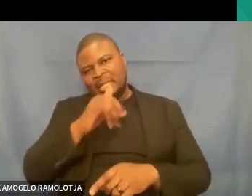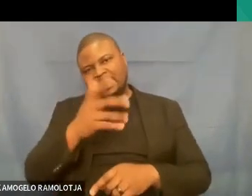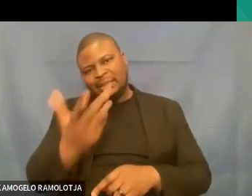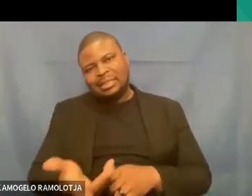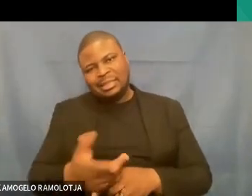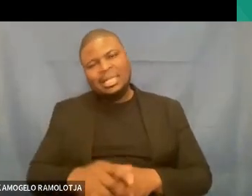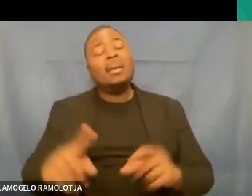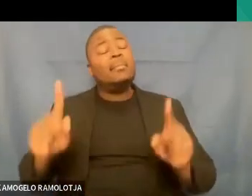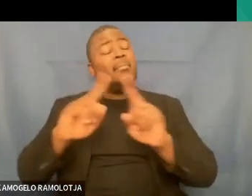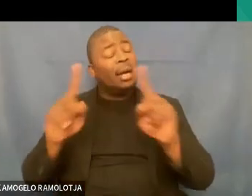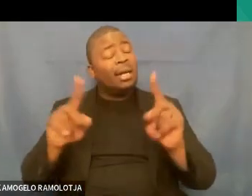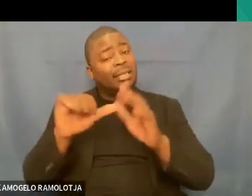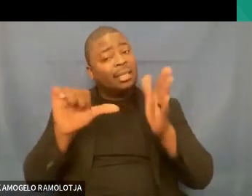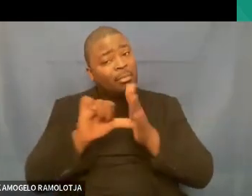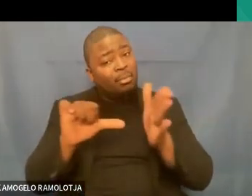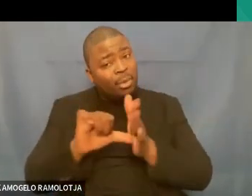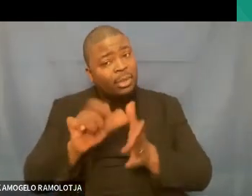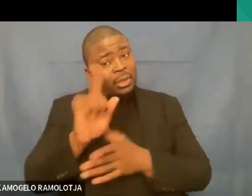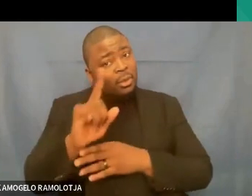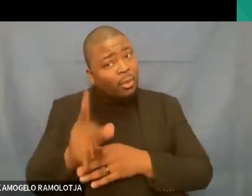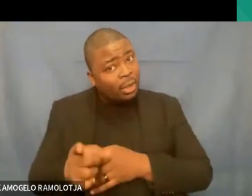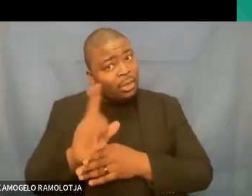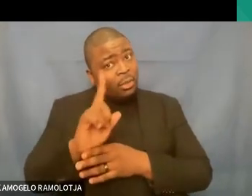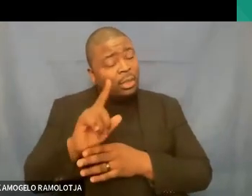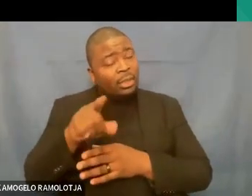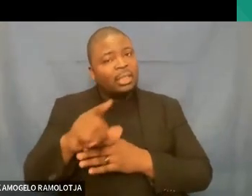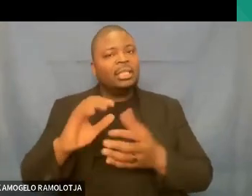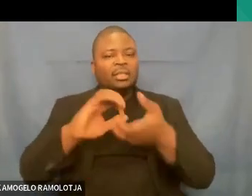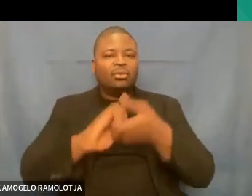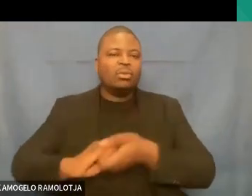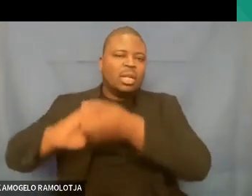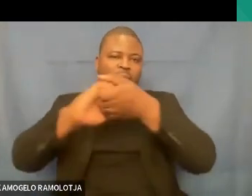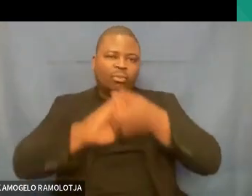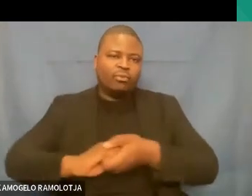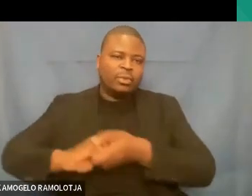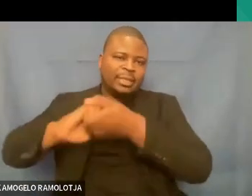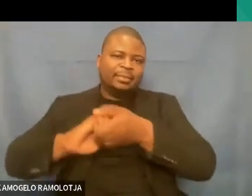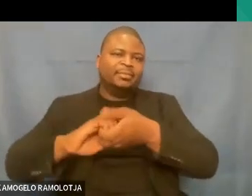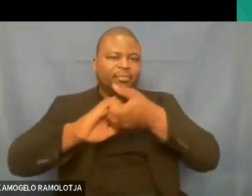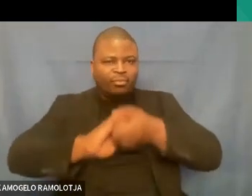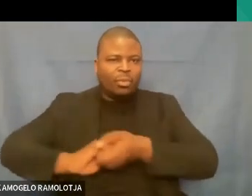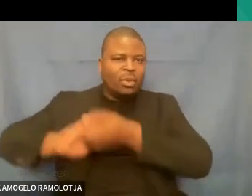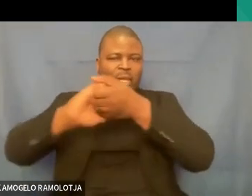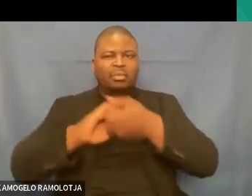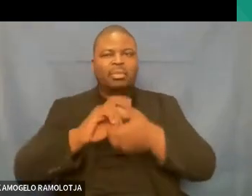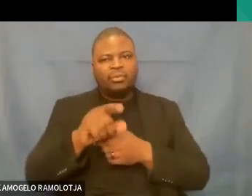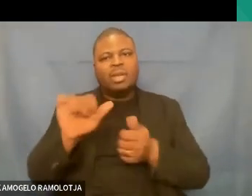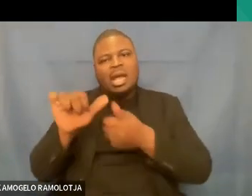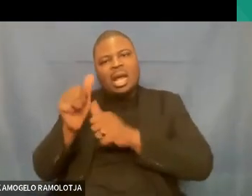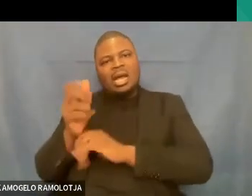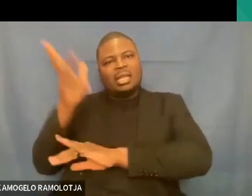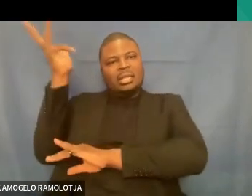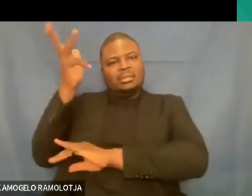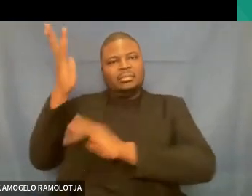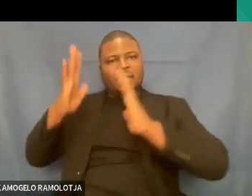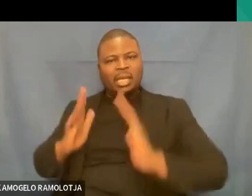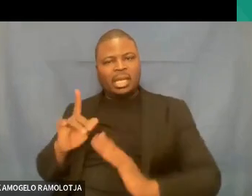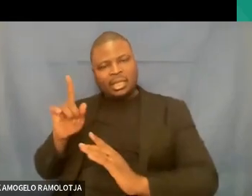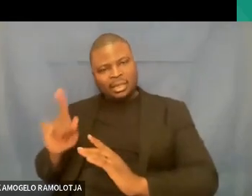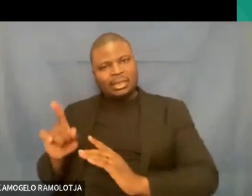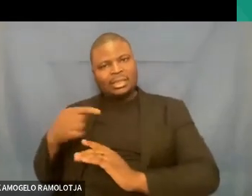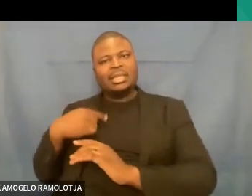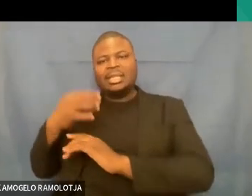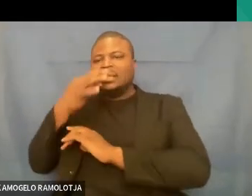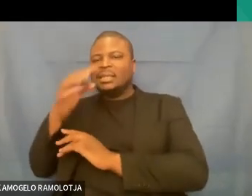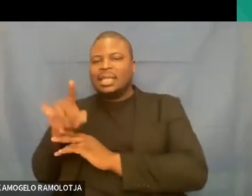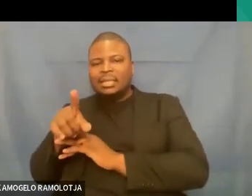also critical is collaboration. The speakers before me spoke quite succinctly also about the fact